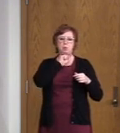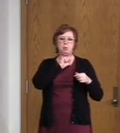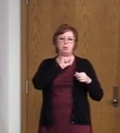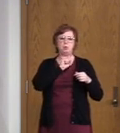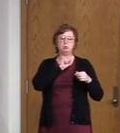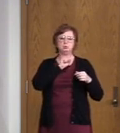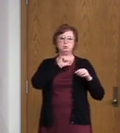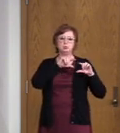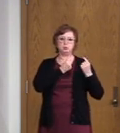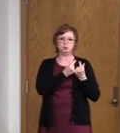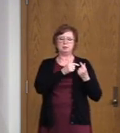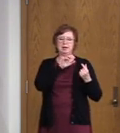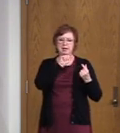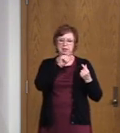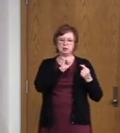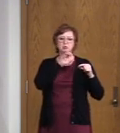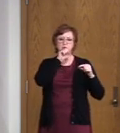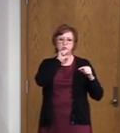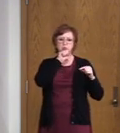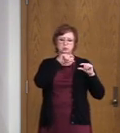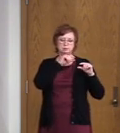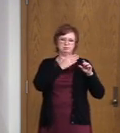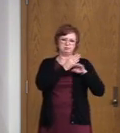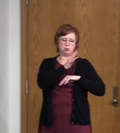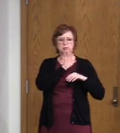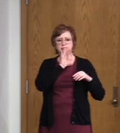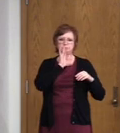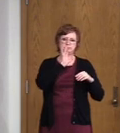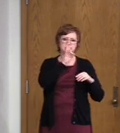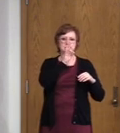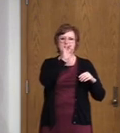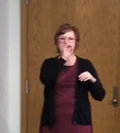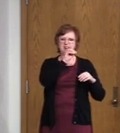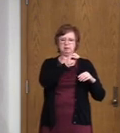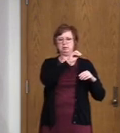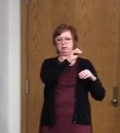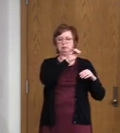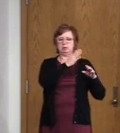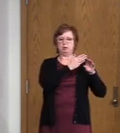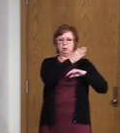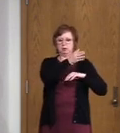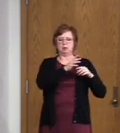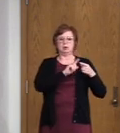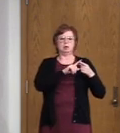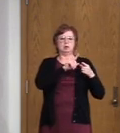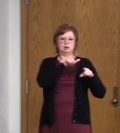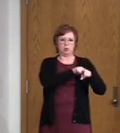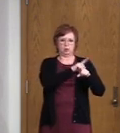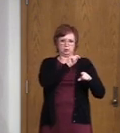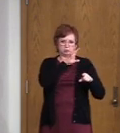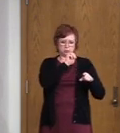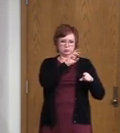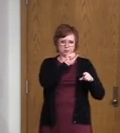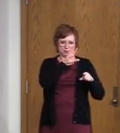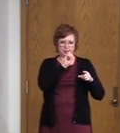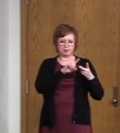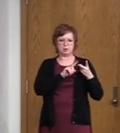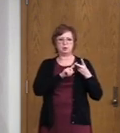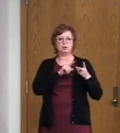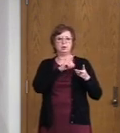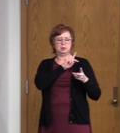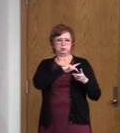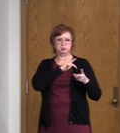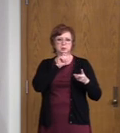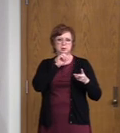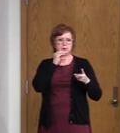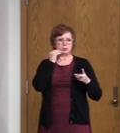you know, phase 1 is still targeted on vaccinating our high-risk populations, those in long-term care, personal care homes, people of advanced age,